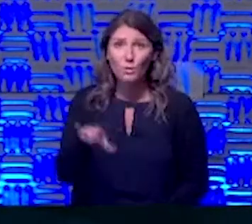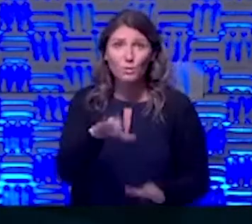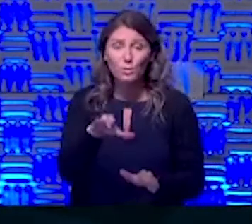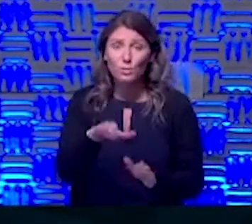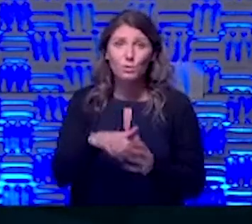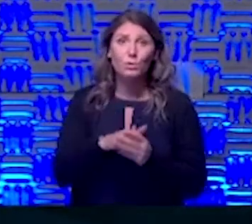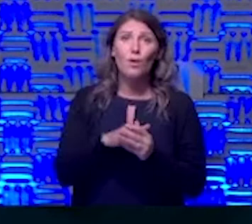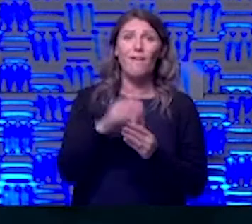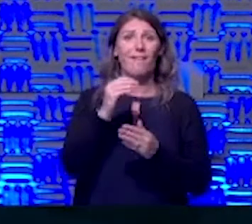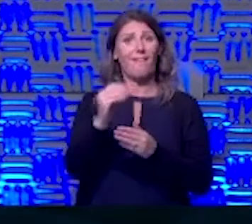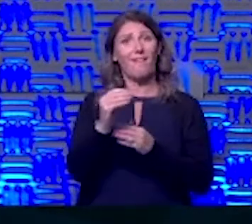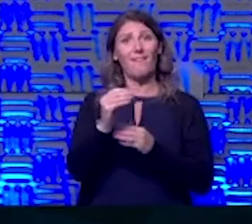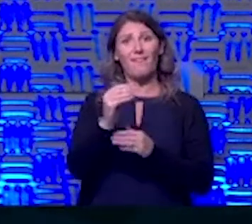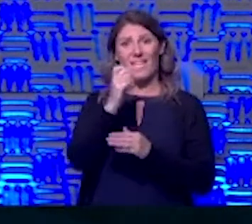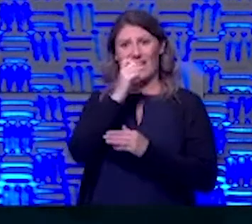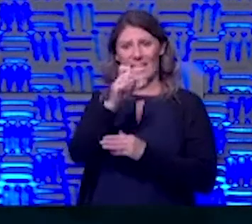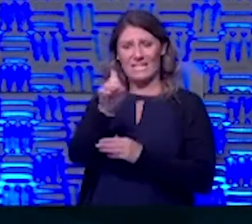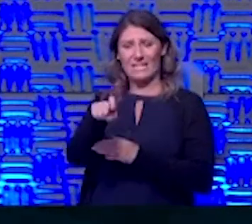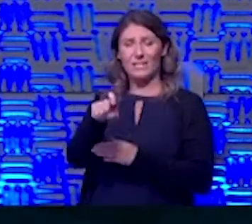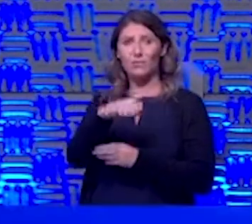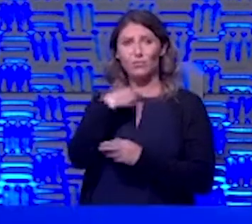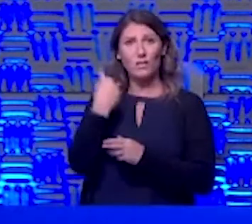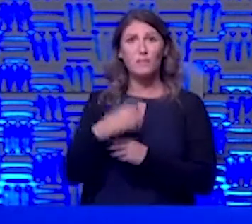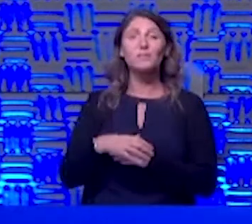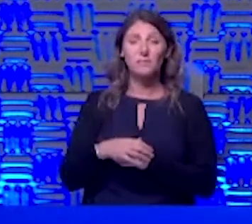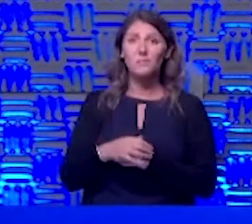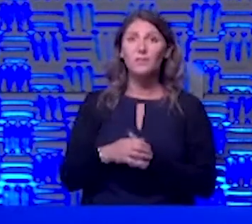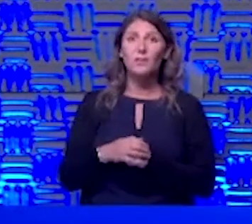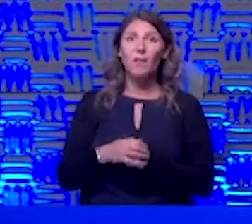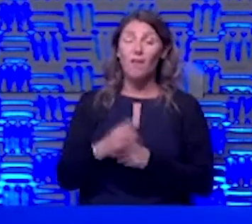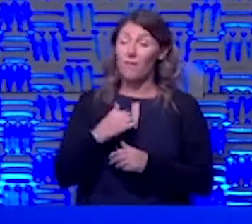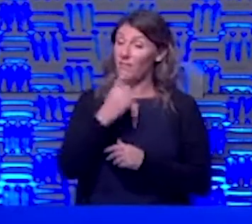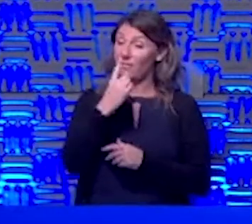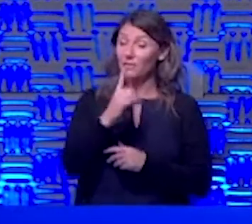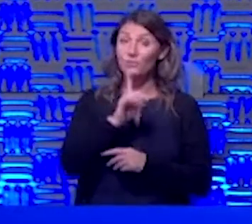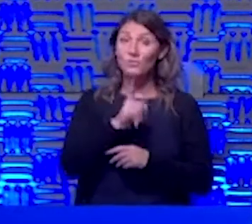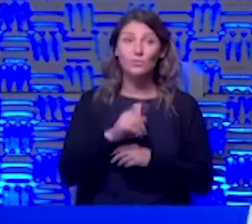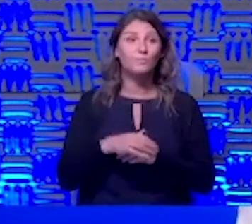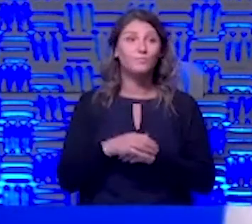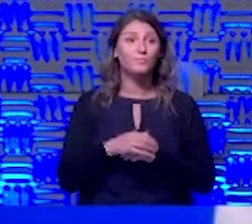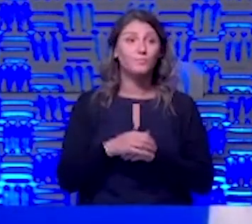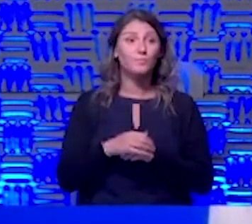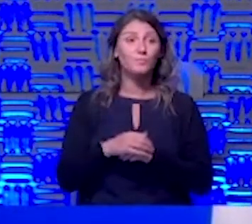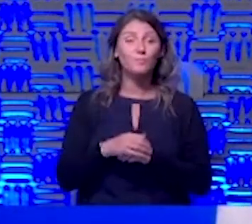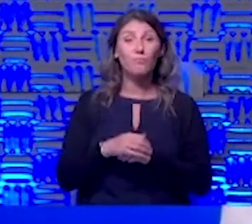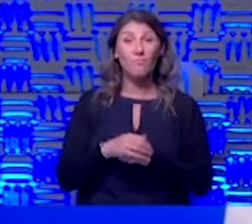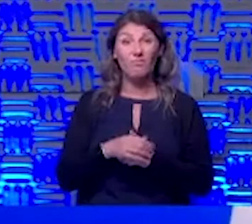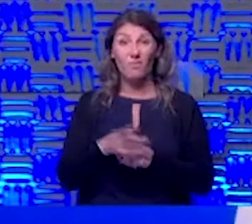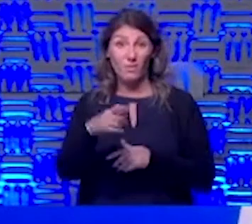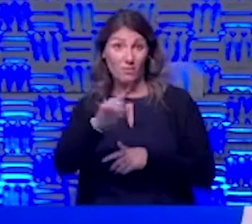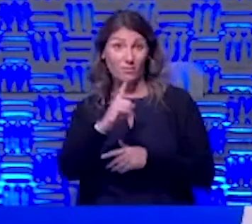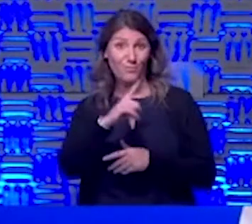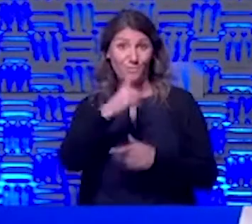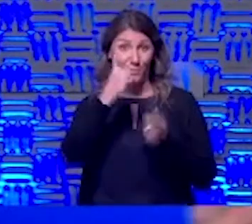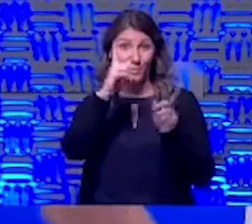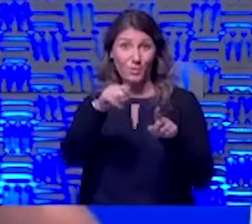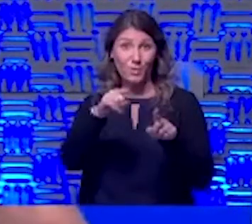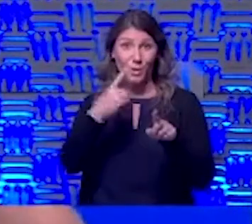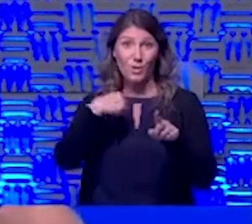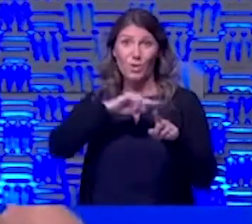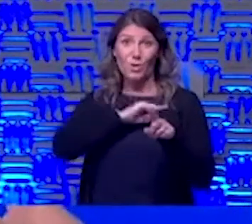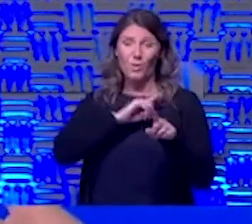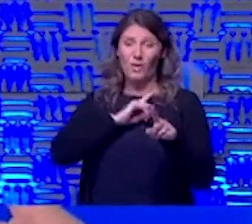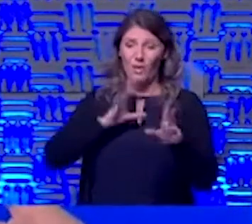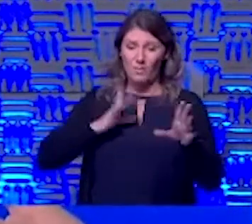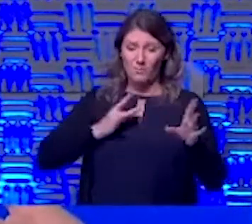at unnecessary risk. Yeah, I think that's true. And Raghu, I think you would probably agree that we're colonized by bacteria